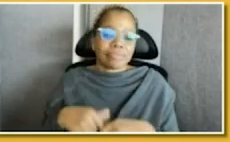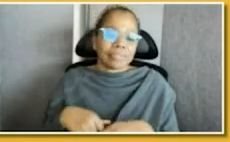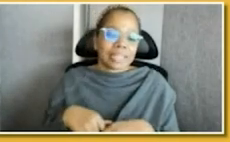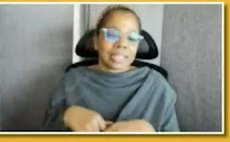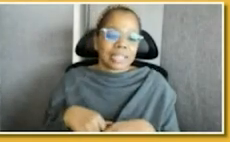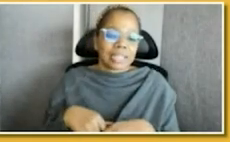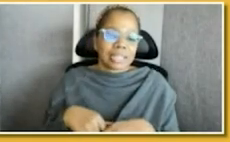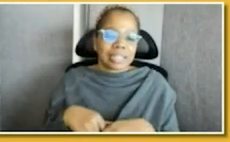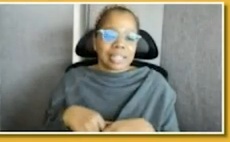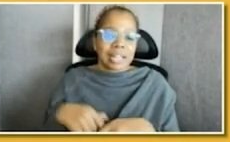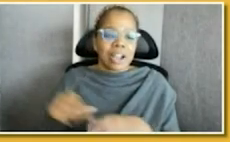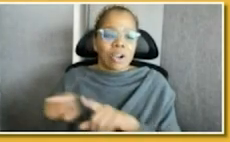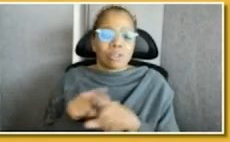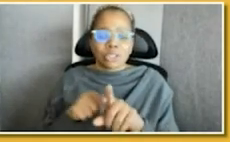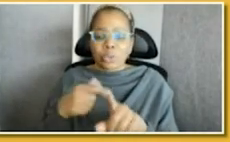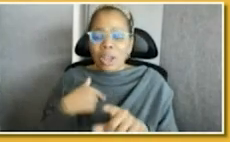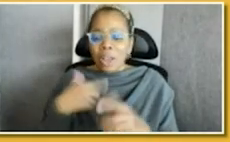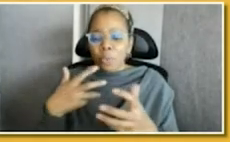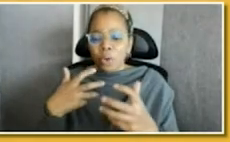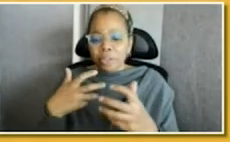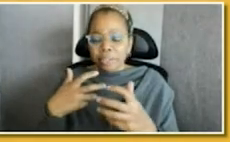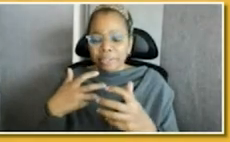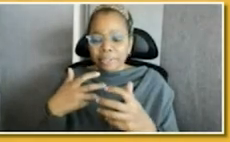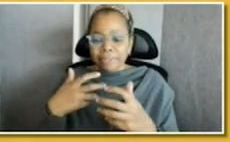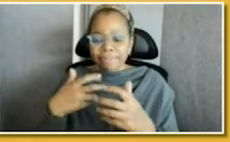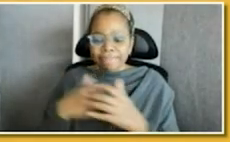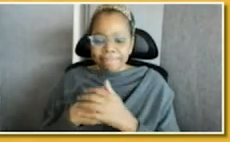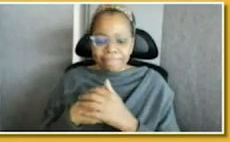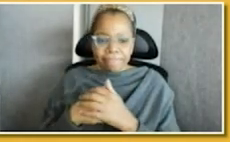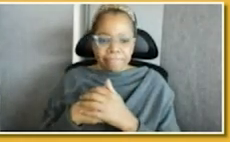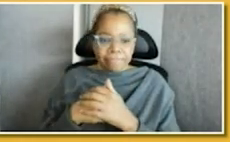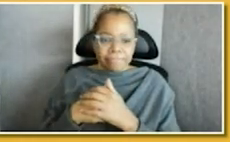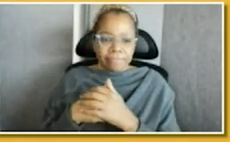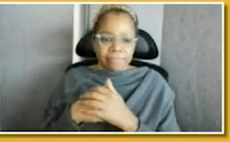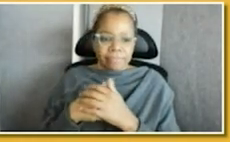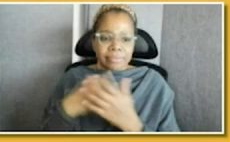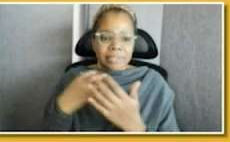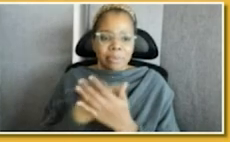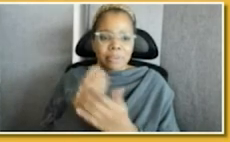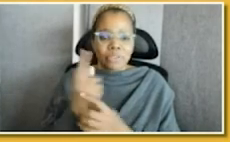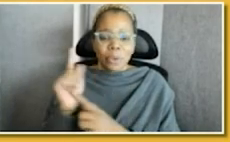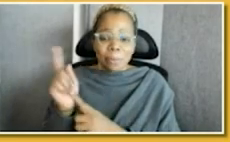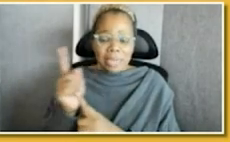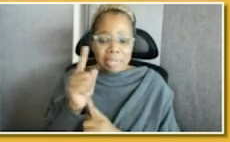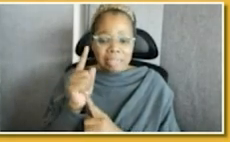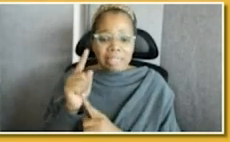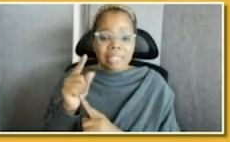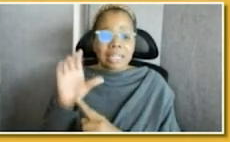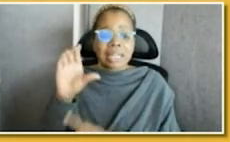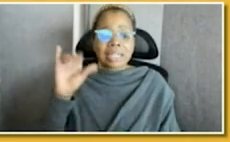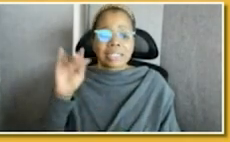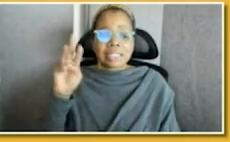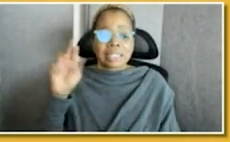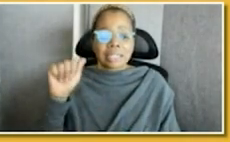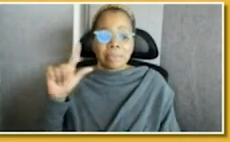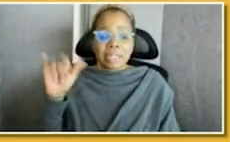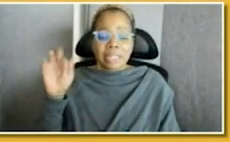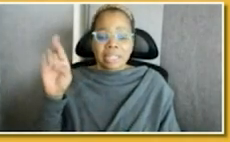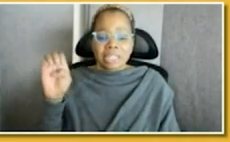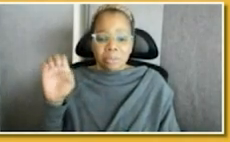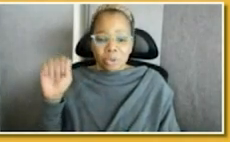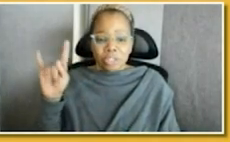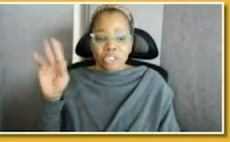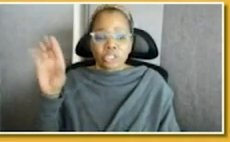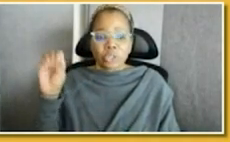I also want to take a few minutes as well. Cinema Libre Studio, of course, who put together this